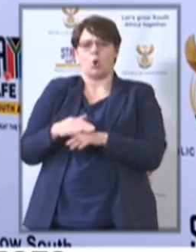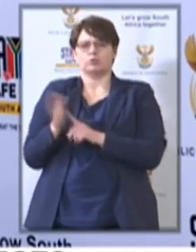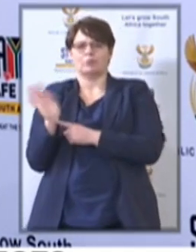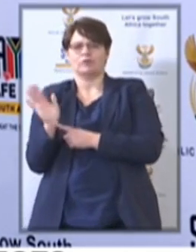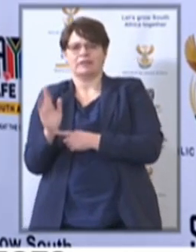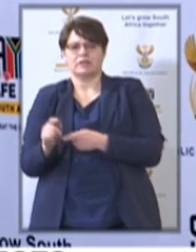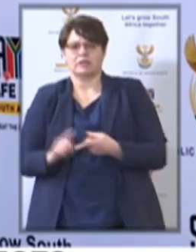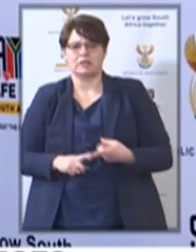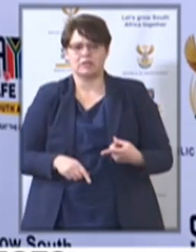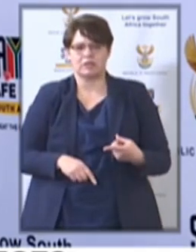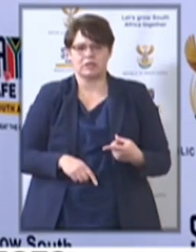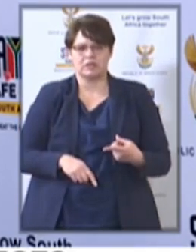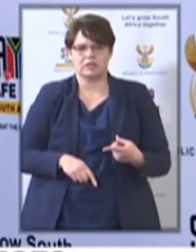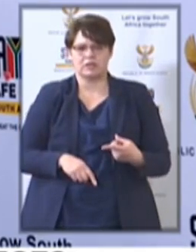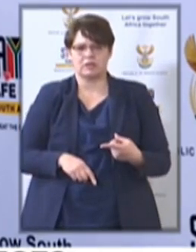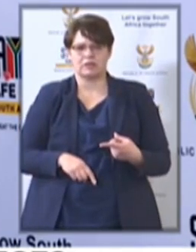movies